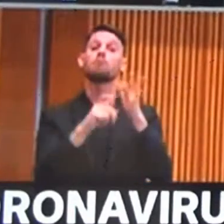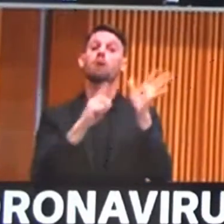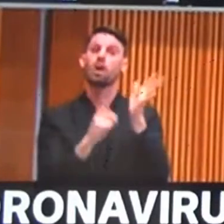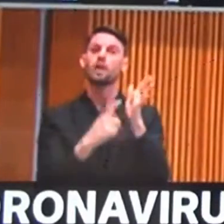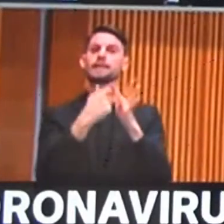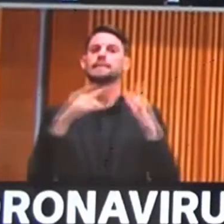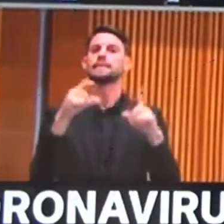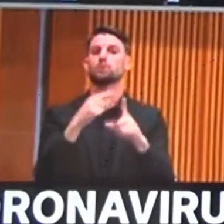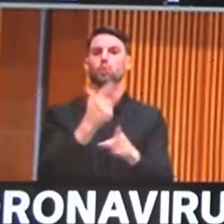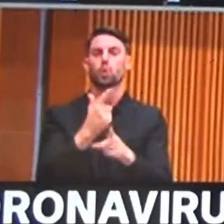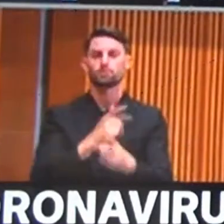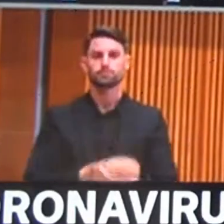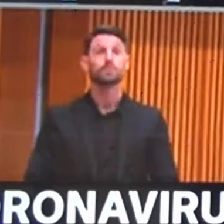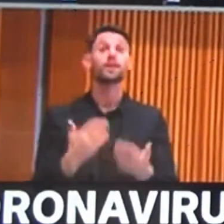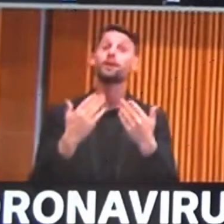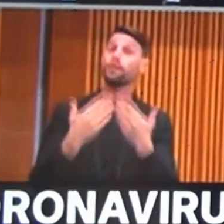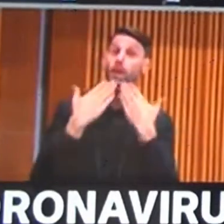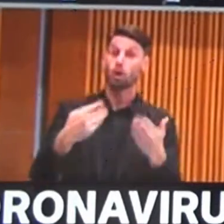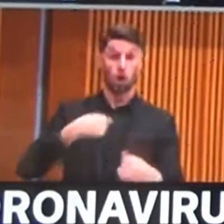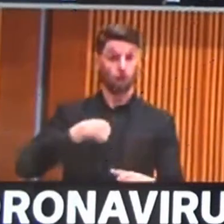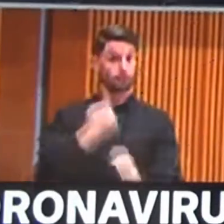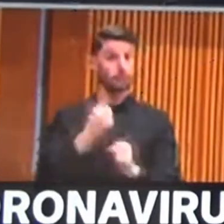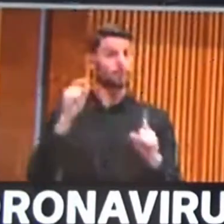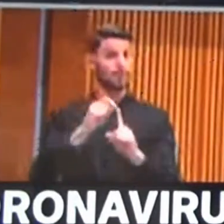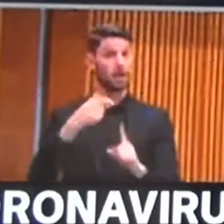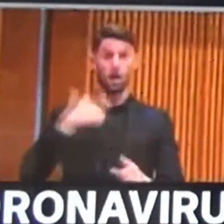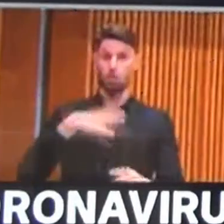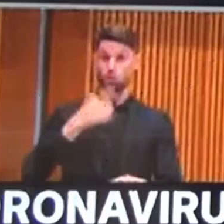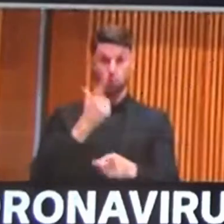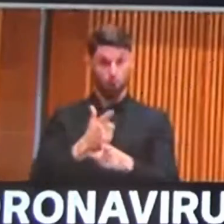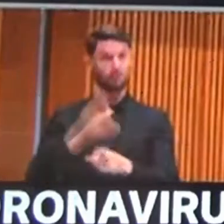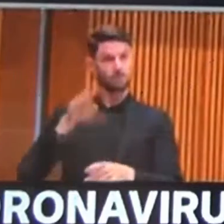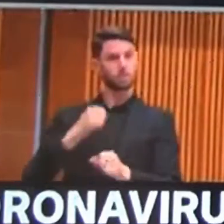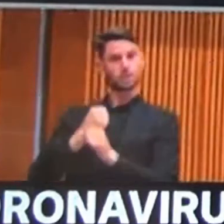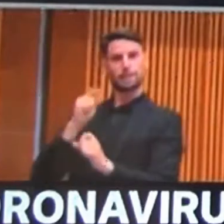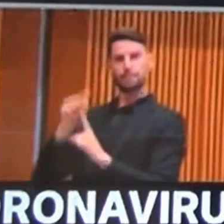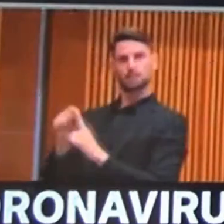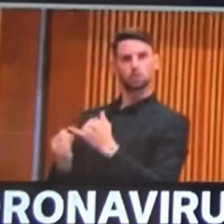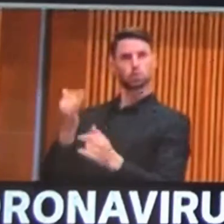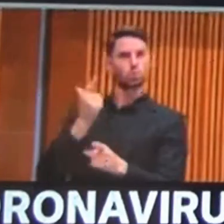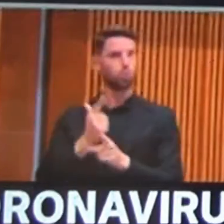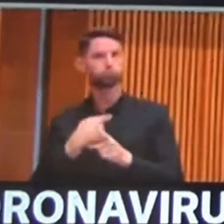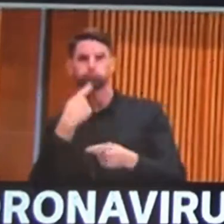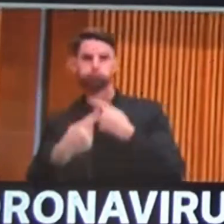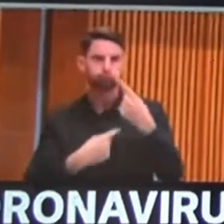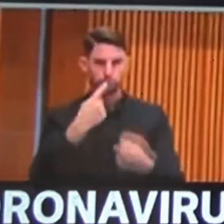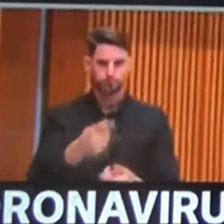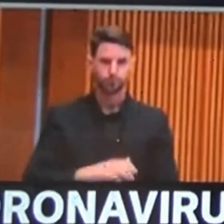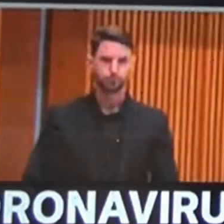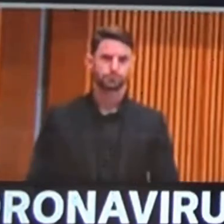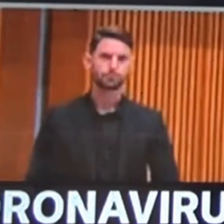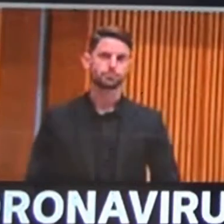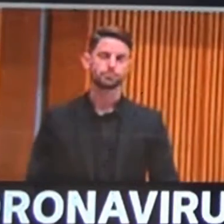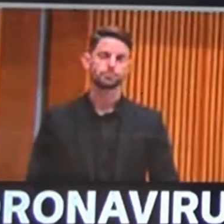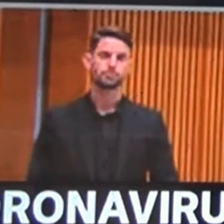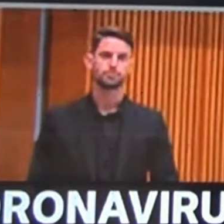Thank you, Minister. I'm a general practitioner and I want to speak as a GP to you today. One of the things that we know